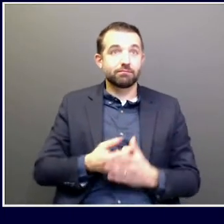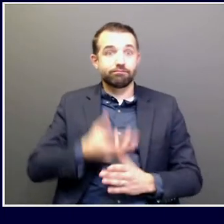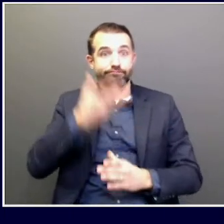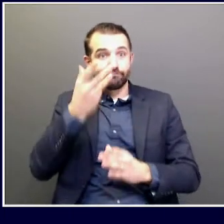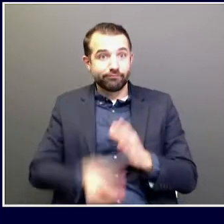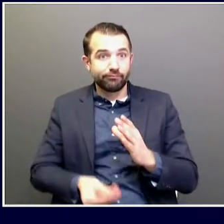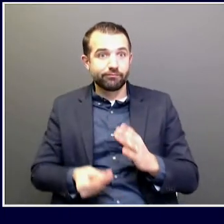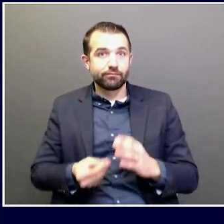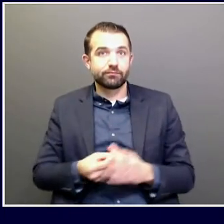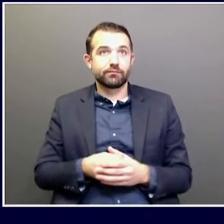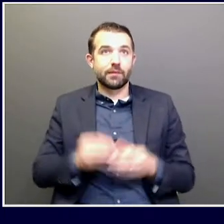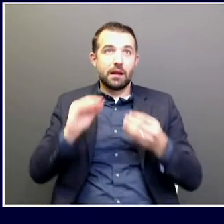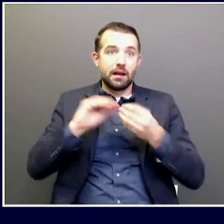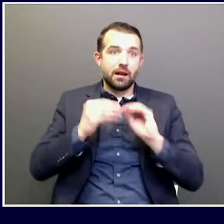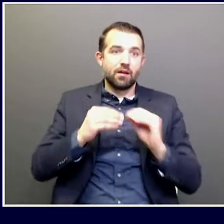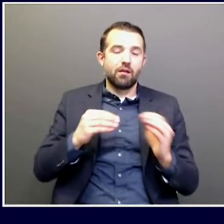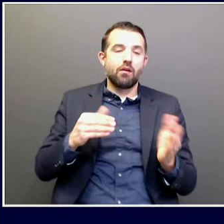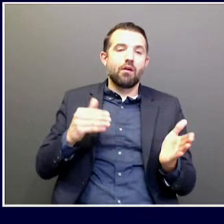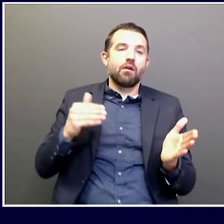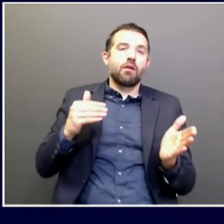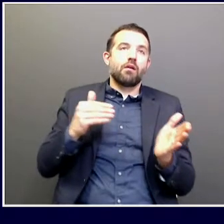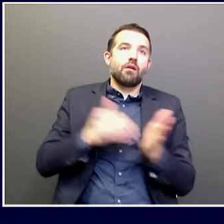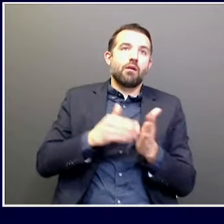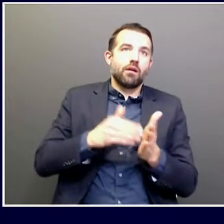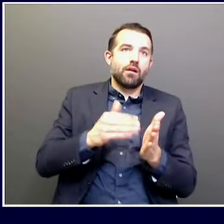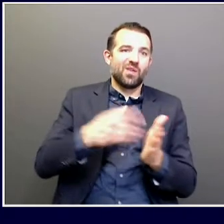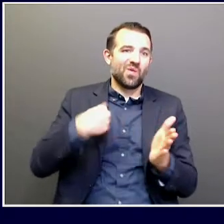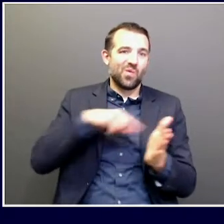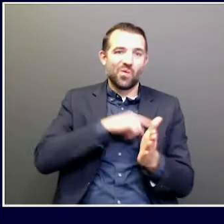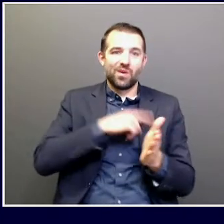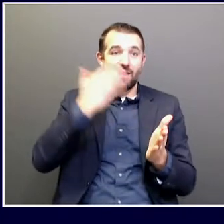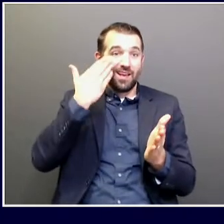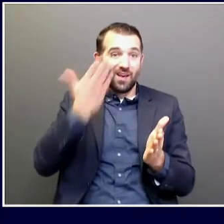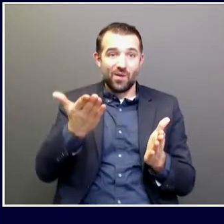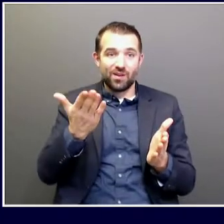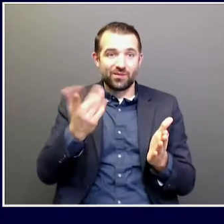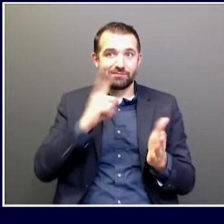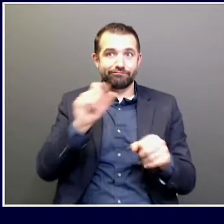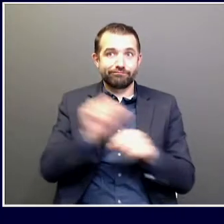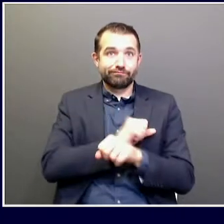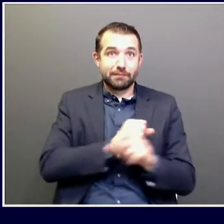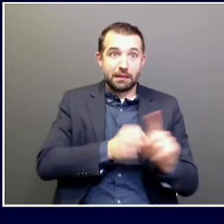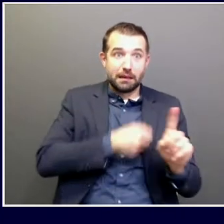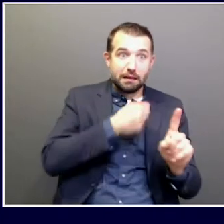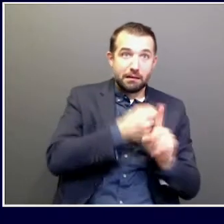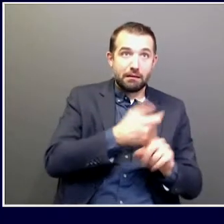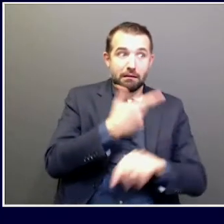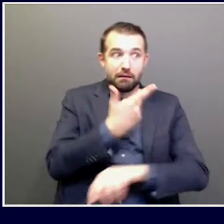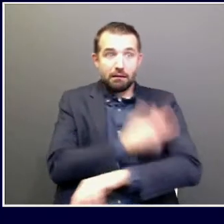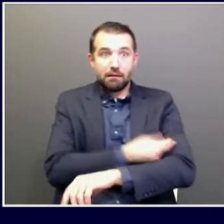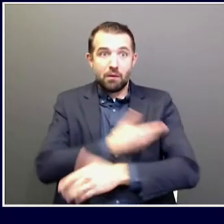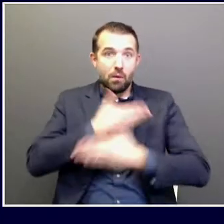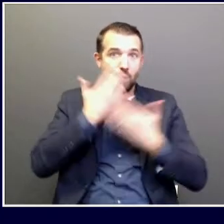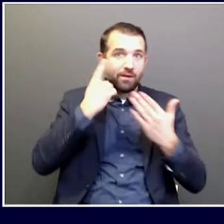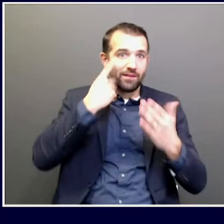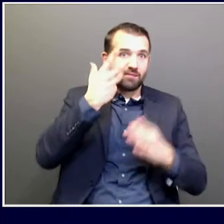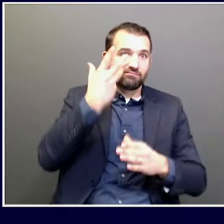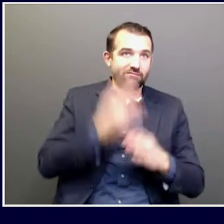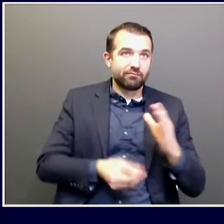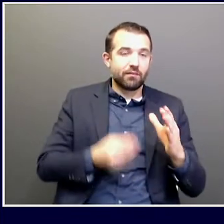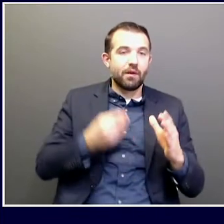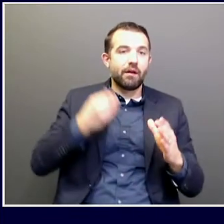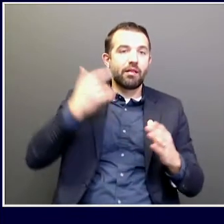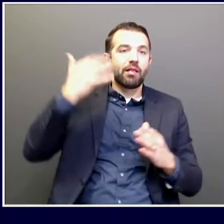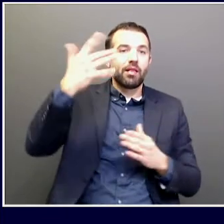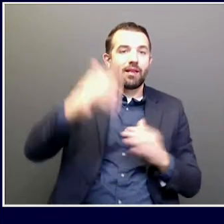Oftentimes in real time, we don't have that information. So that's why it's done once a week with some review. But Director Shah, if I missed anything, you just let me know. That's exactly right,